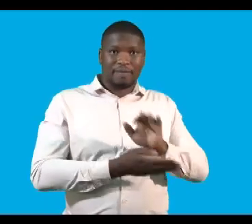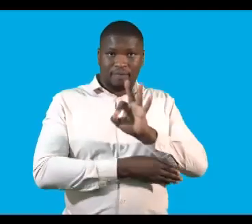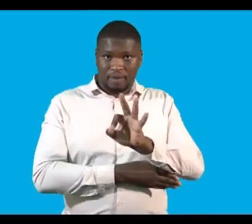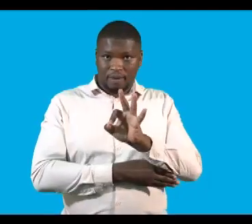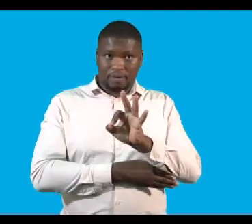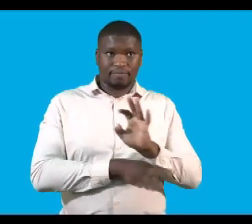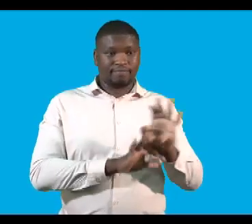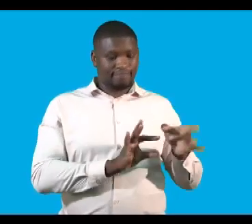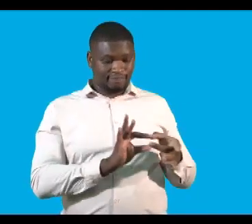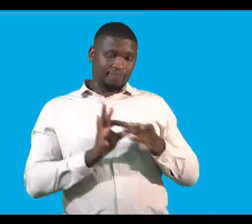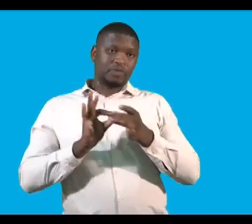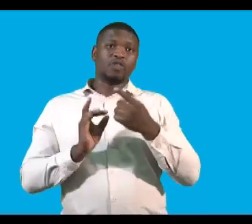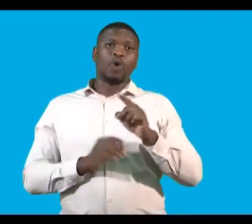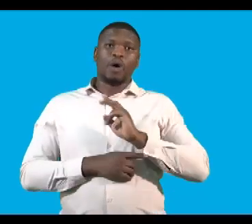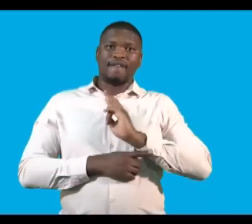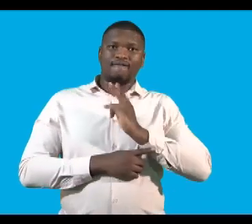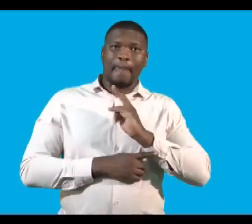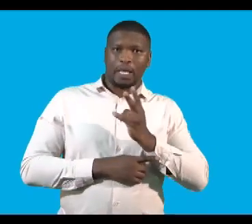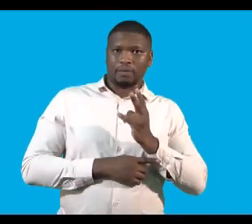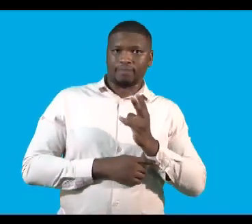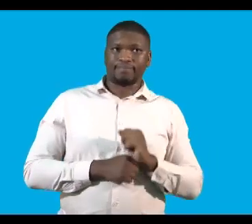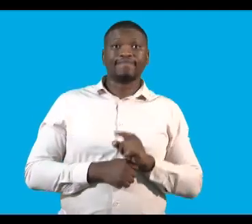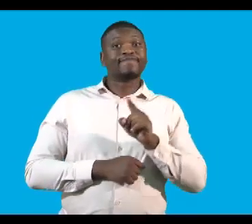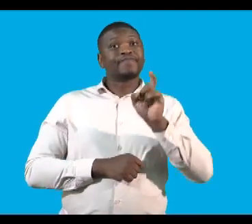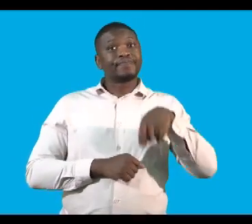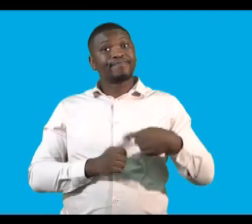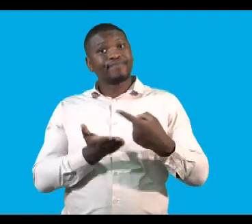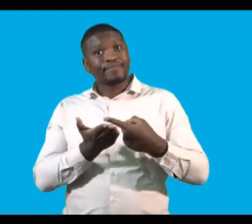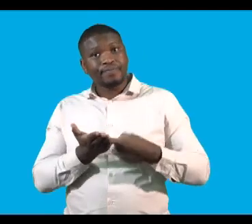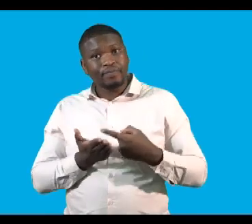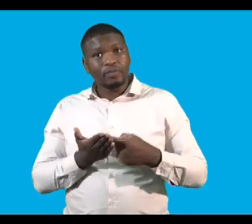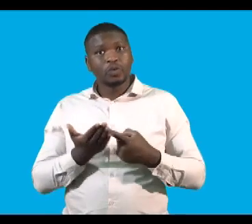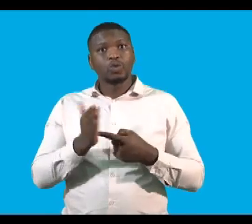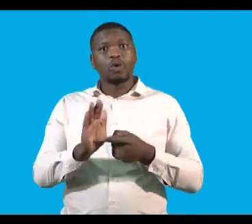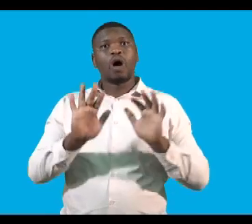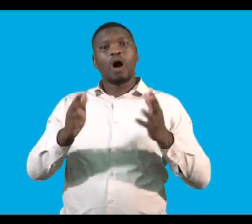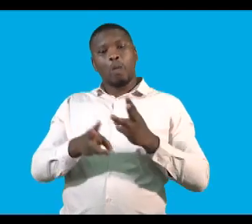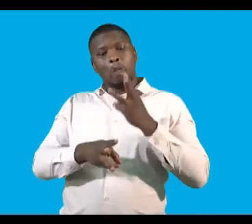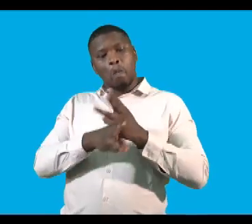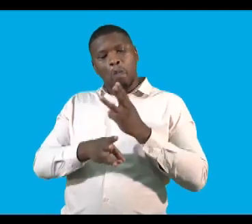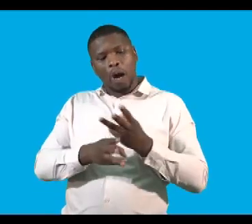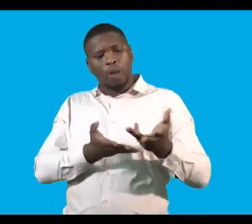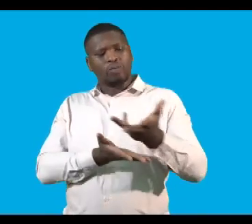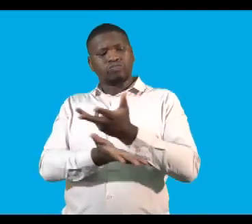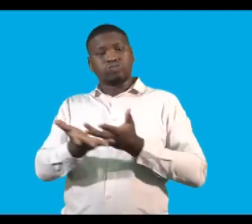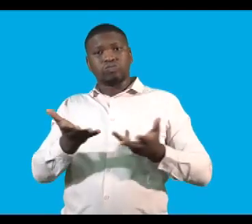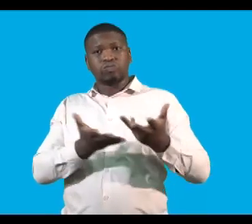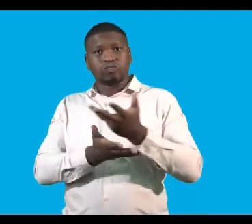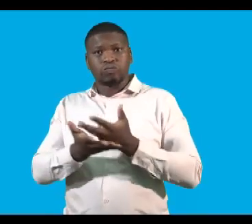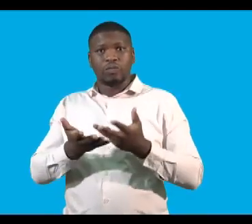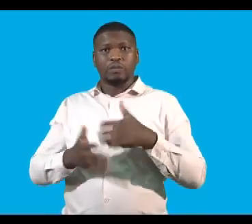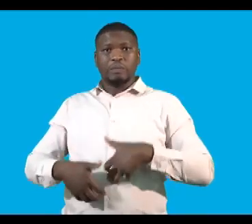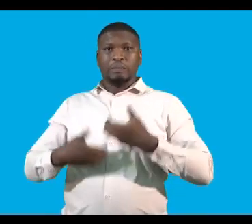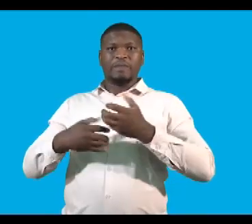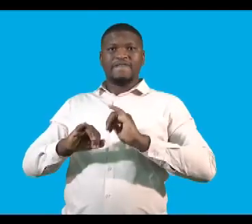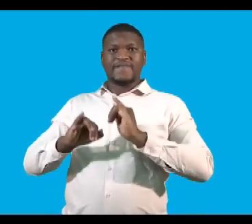close reference to the verbal cues in these frames, discuss how the mother's reaction escalates. So